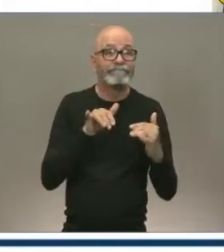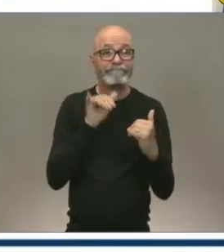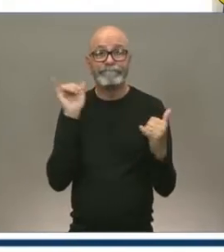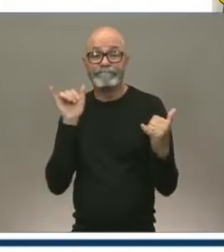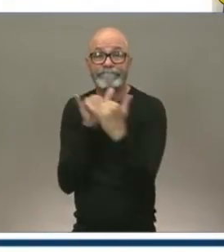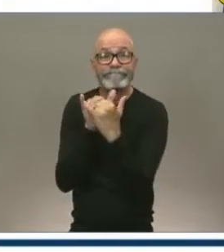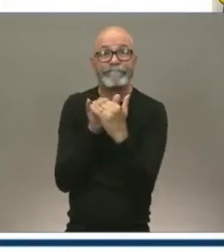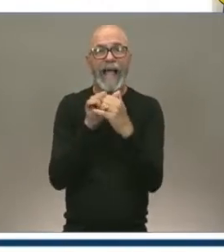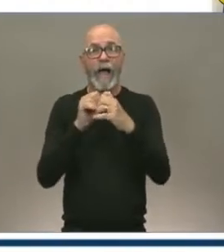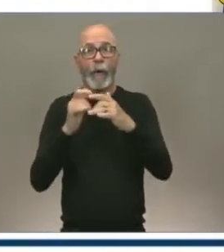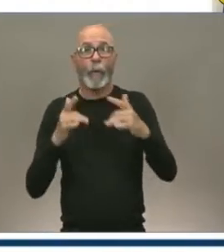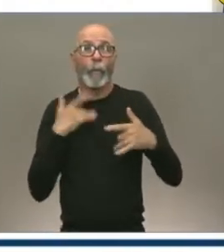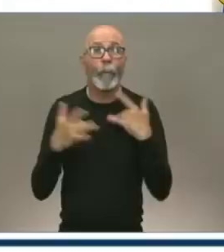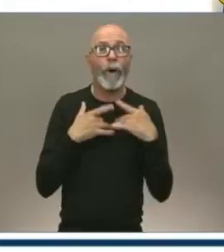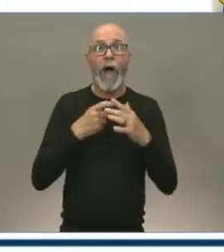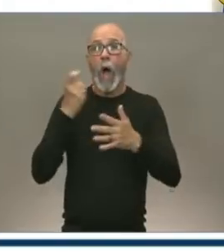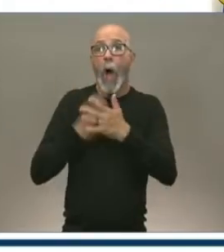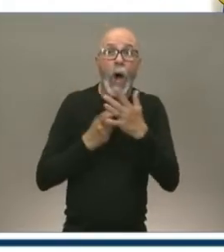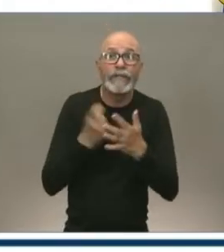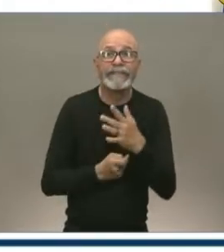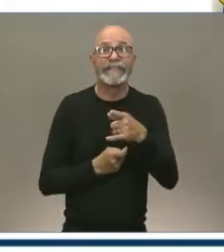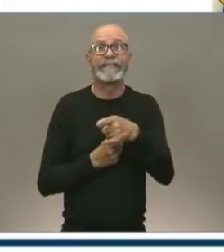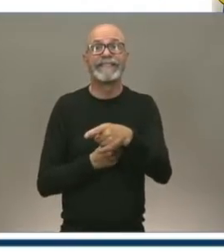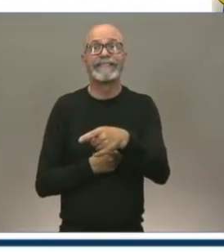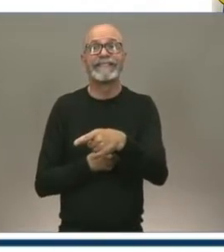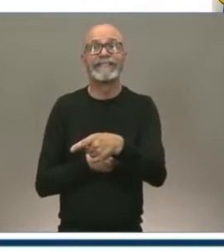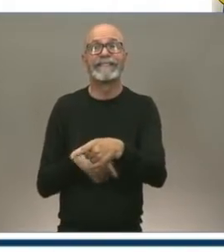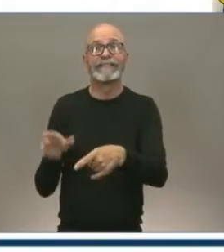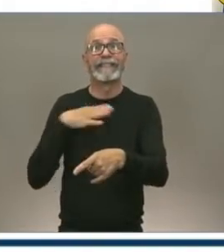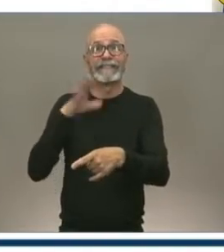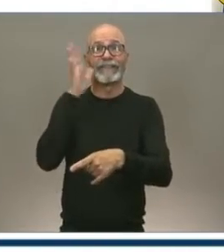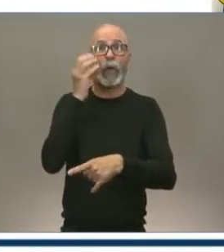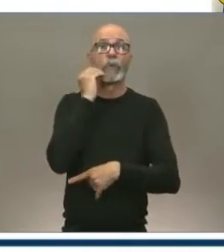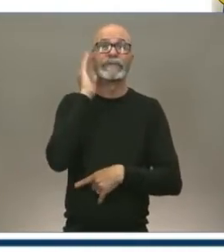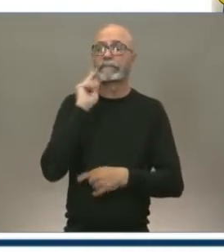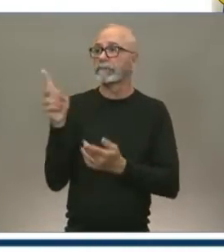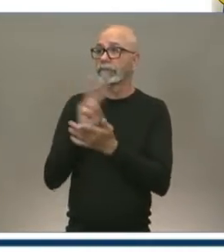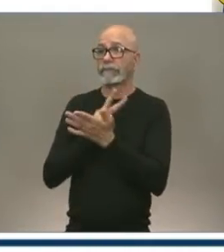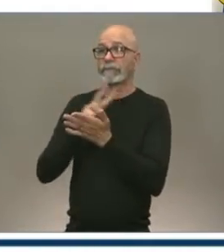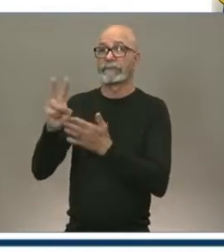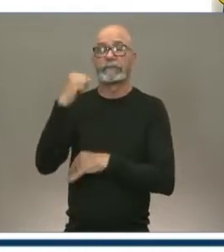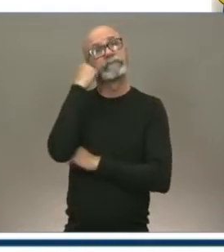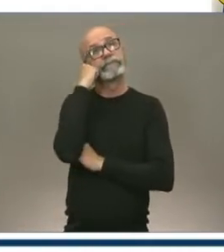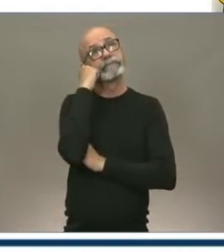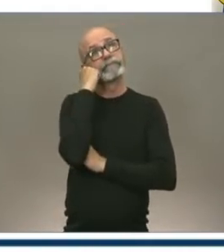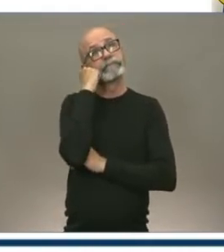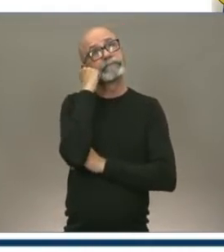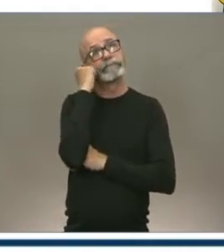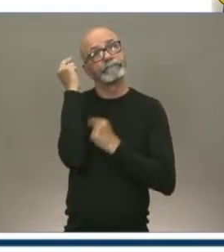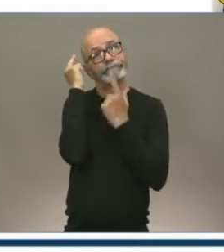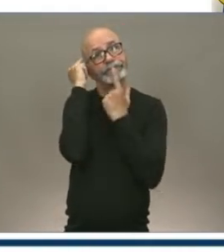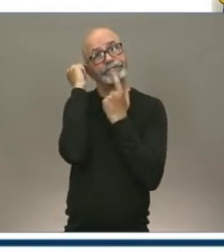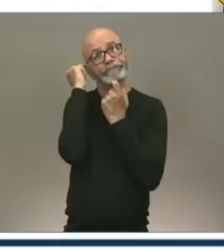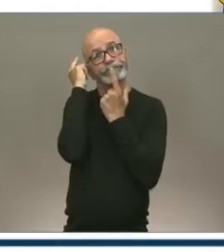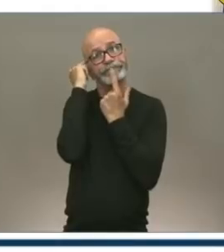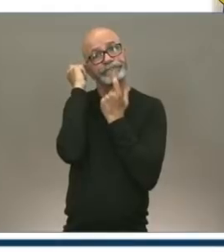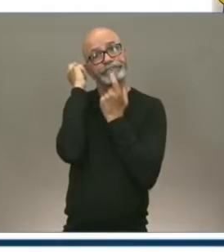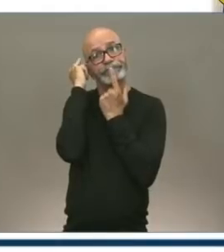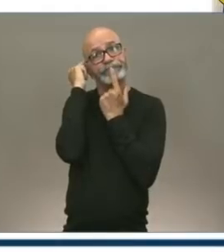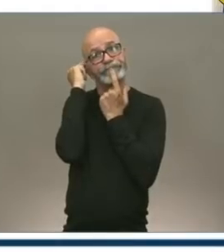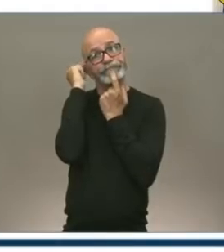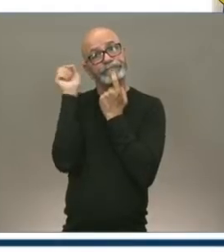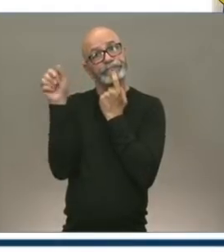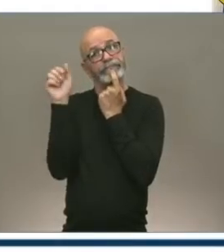They're not going to be sitting in a hotel room for 14 days. Will they have the opportunity to go work out and practice? Is that part